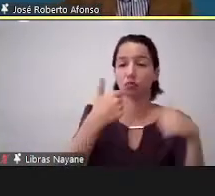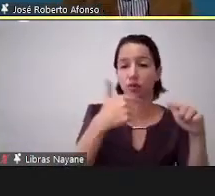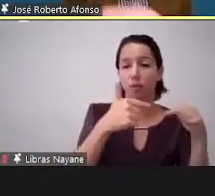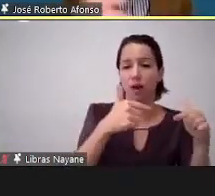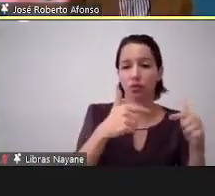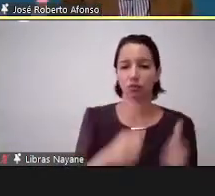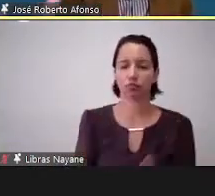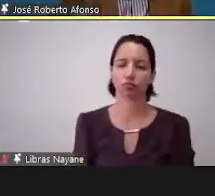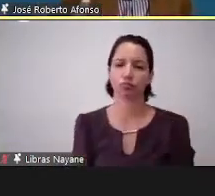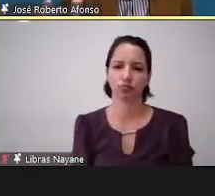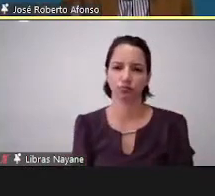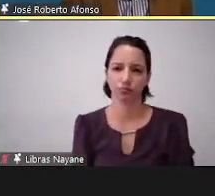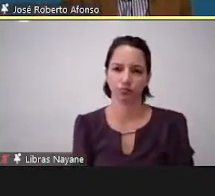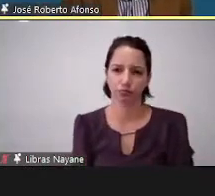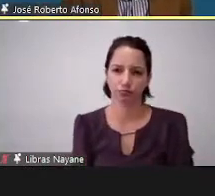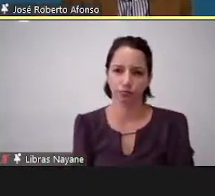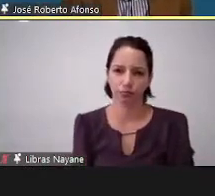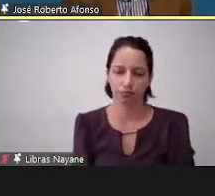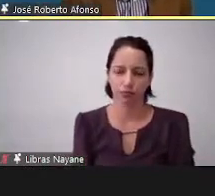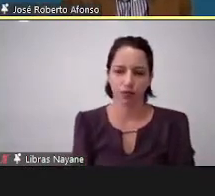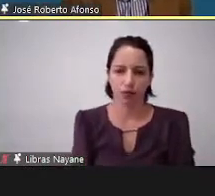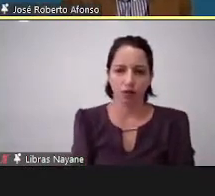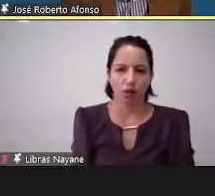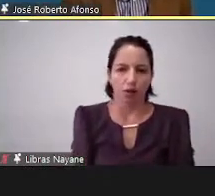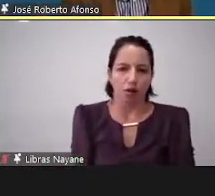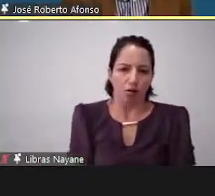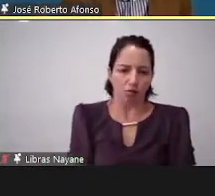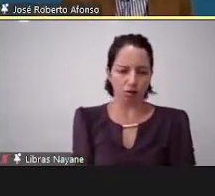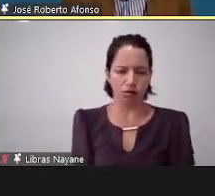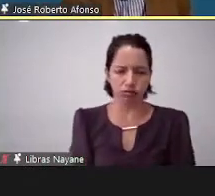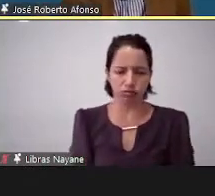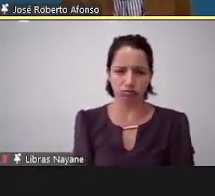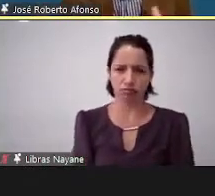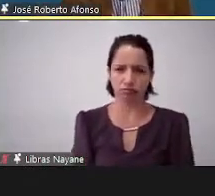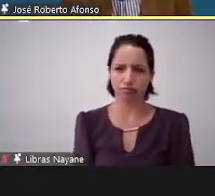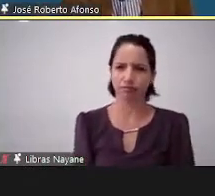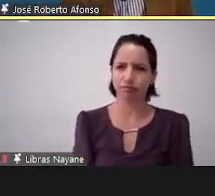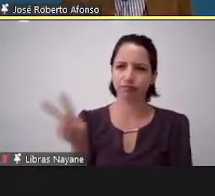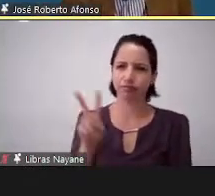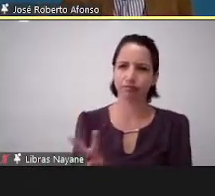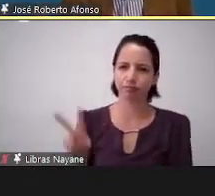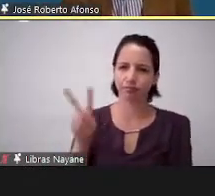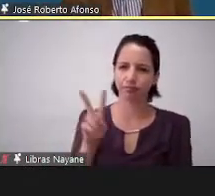a risk preventer. So